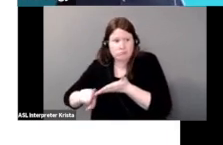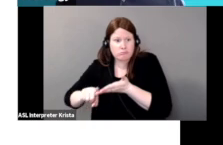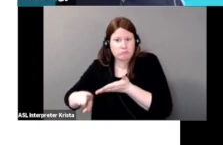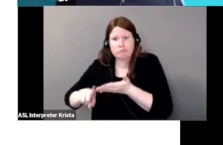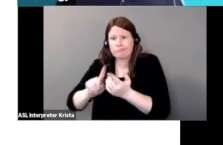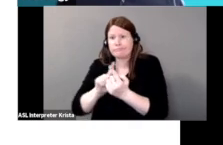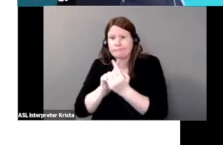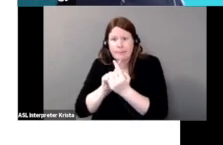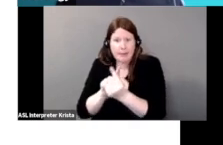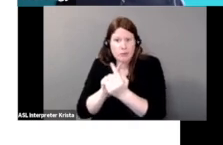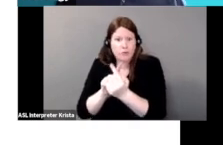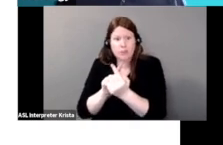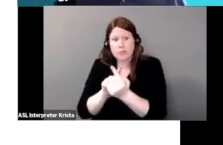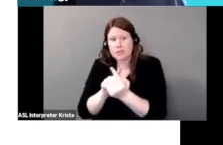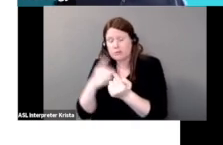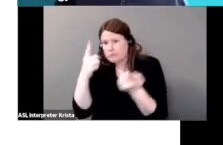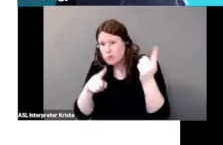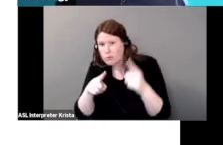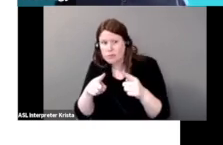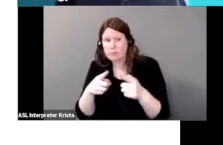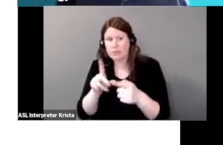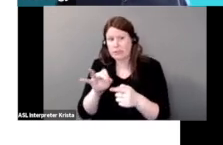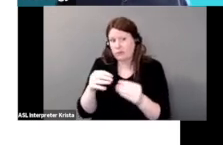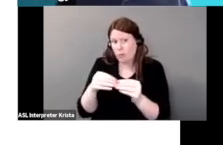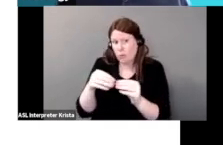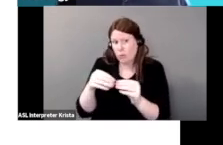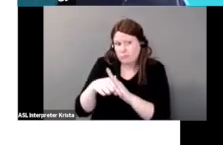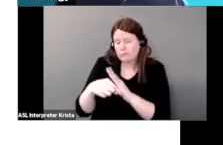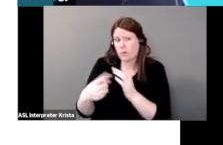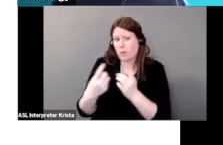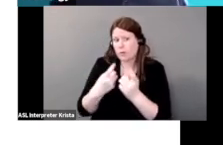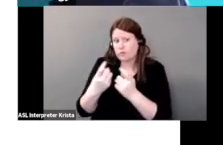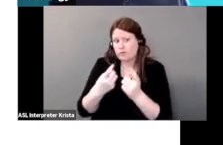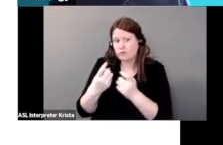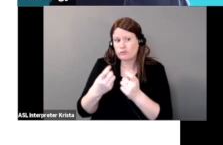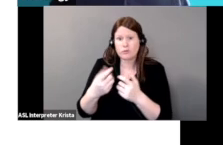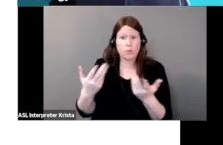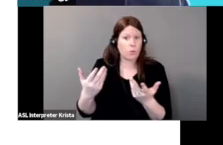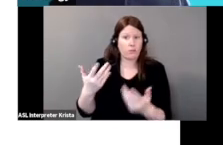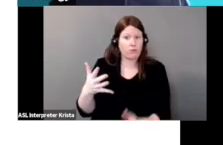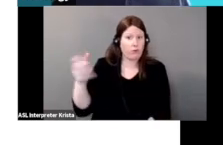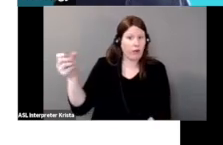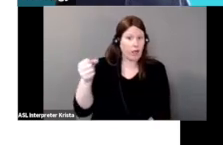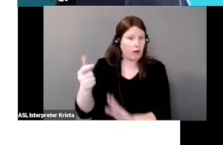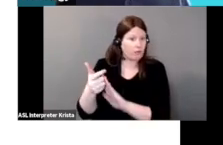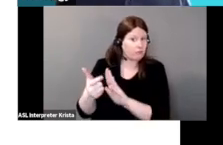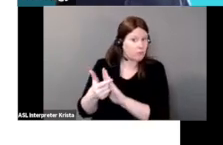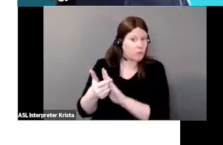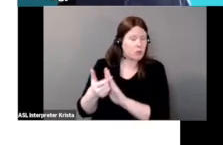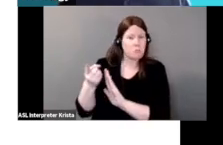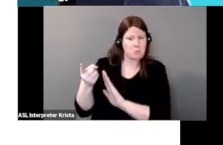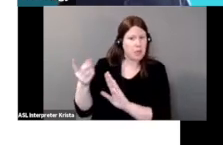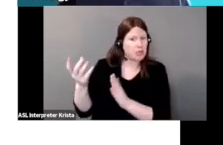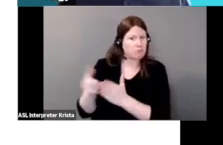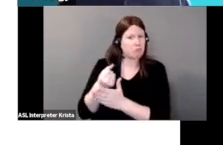mentoring arrangement. If you have questions about that, or if you have patent counsel right now, then they would be happy to look